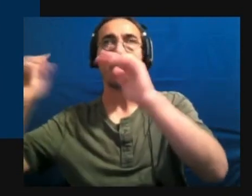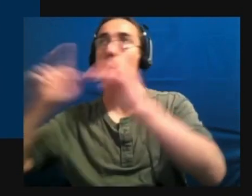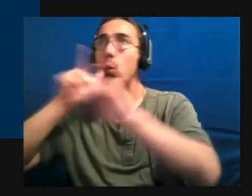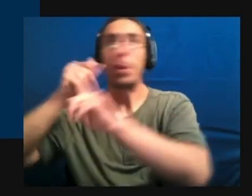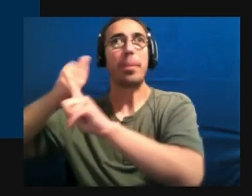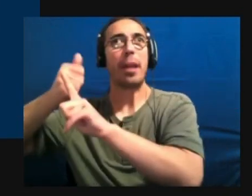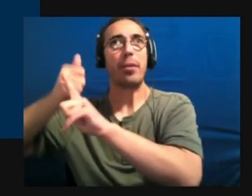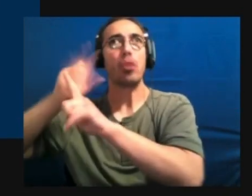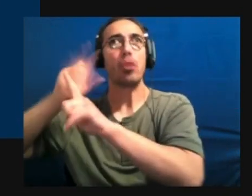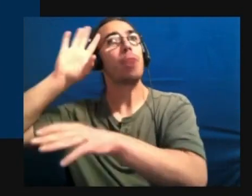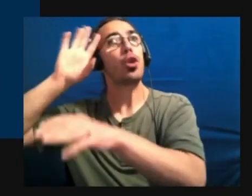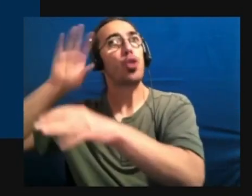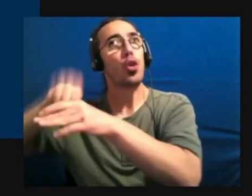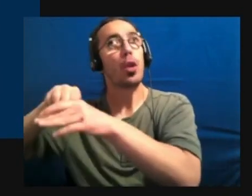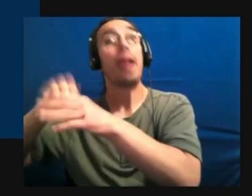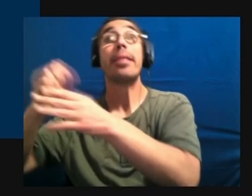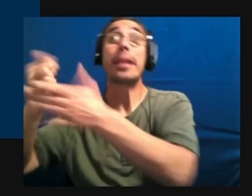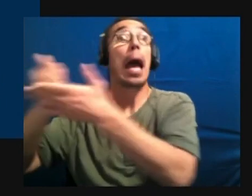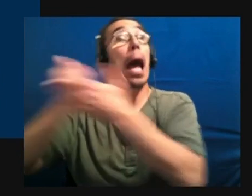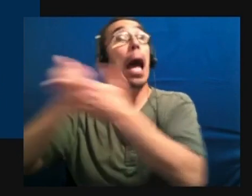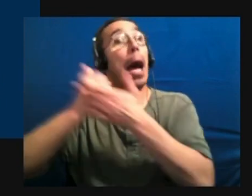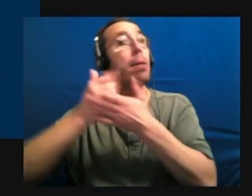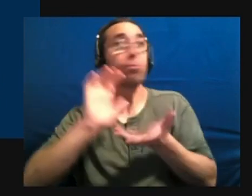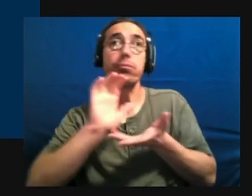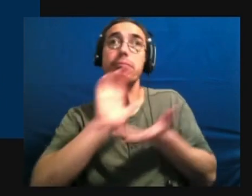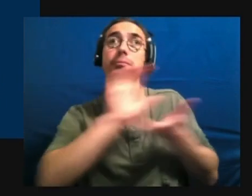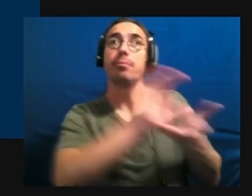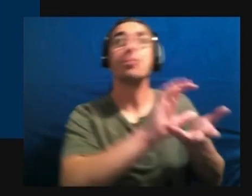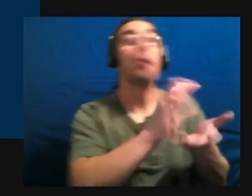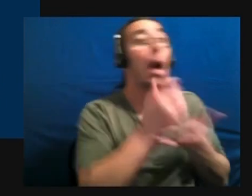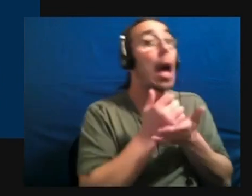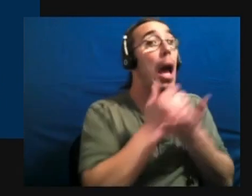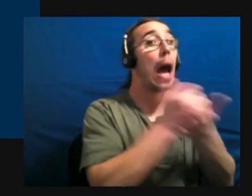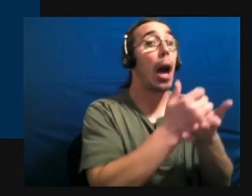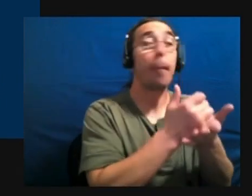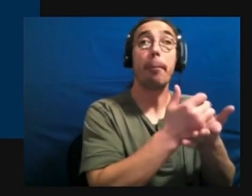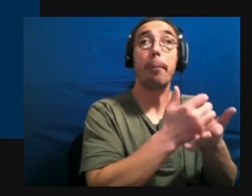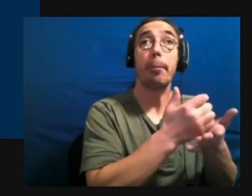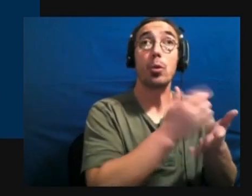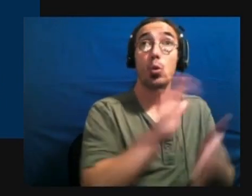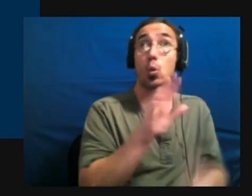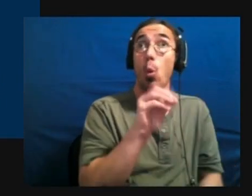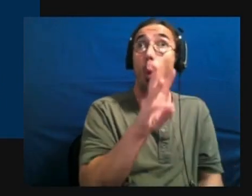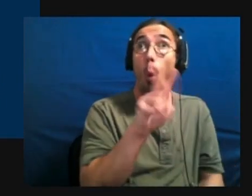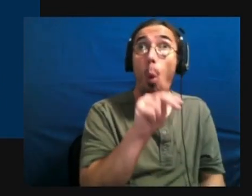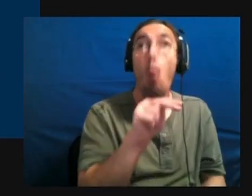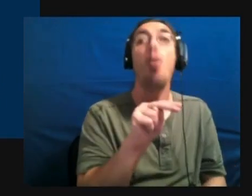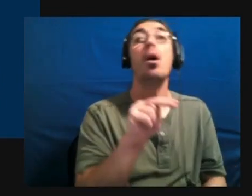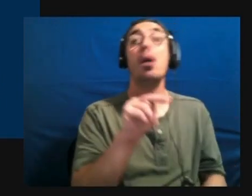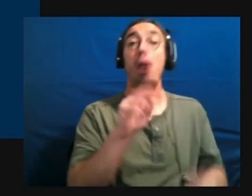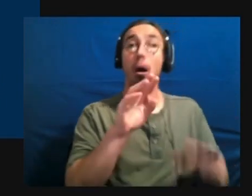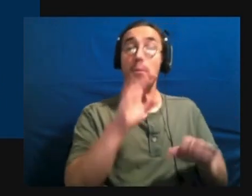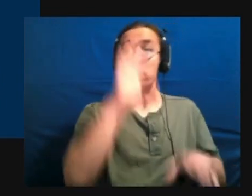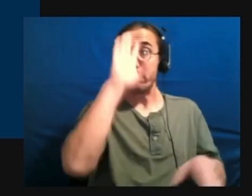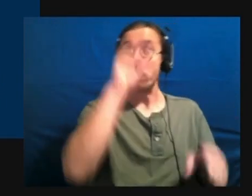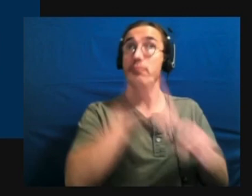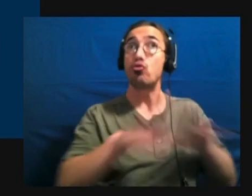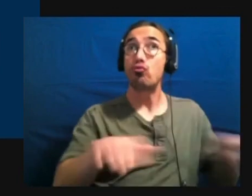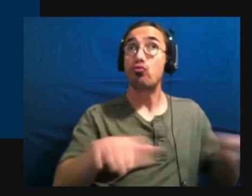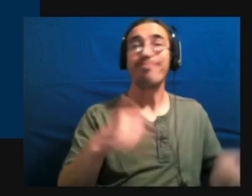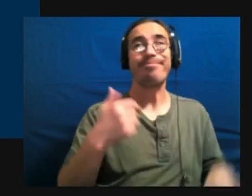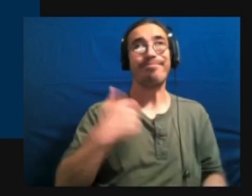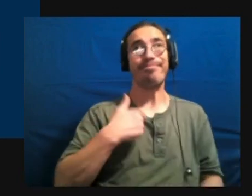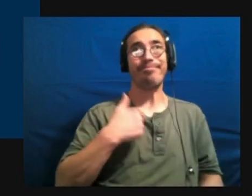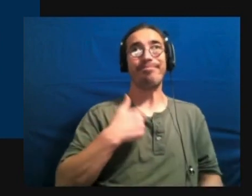can help you very much. They help me so much. I'm so grateful because I wouldn't have known